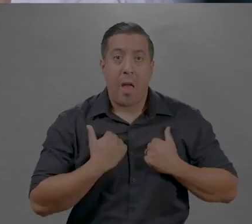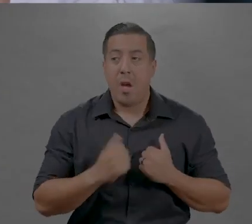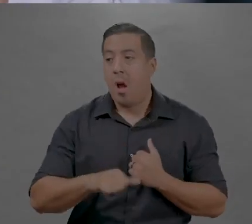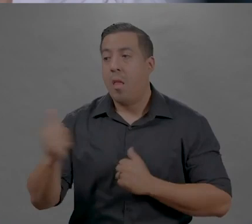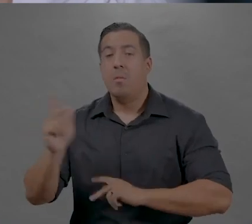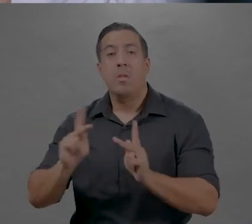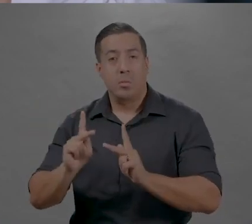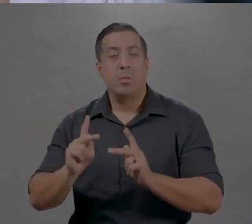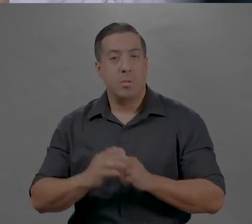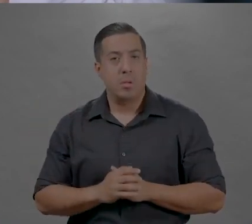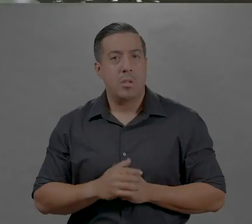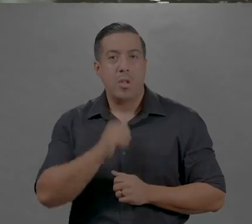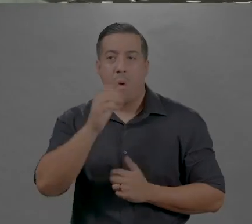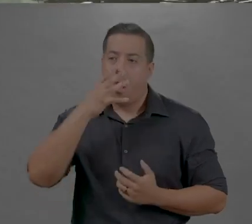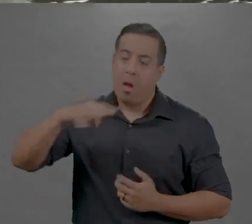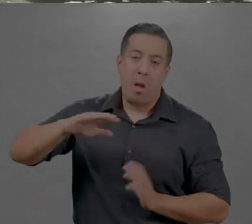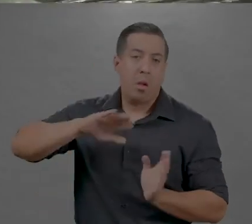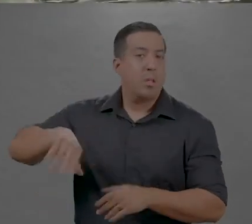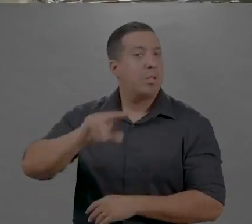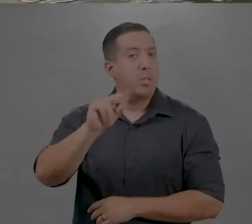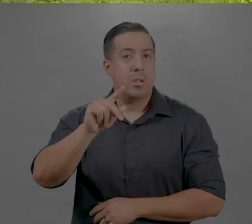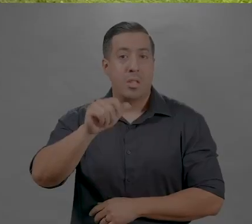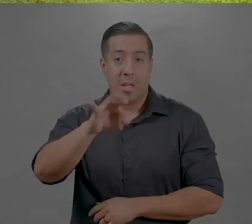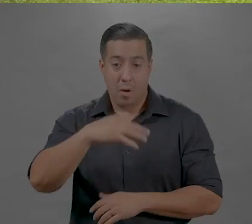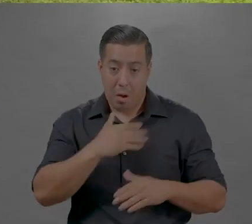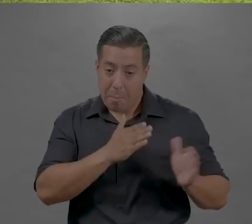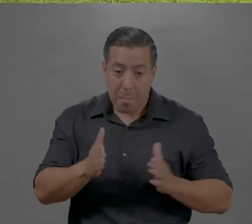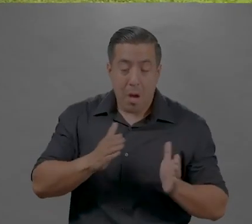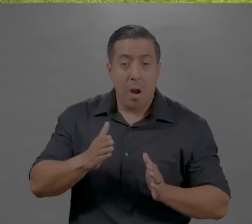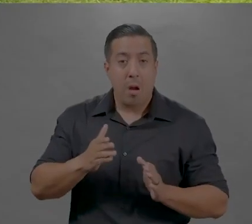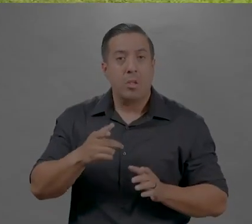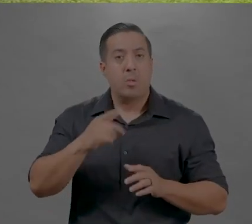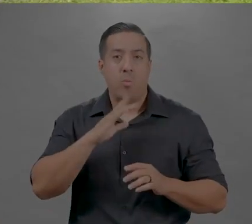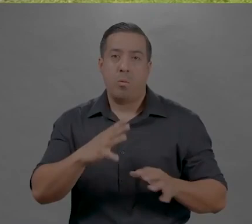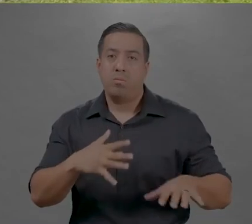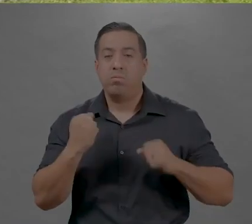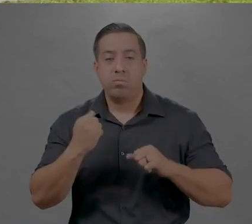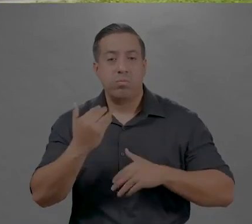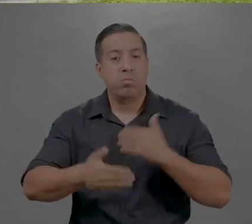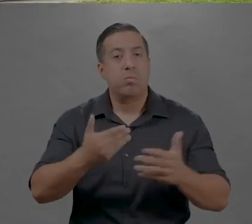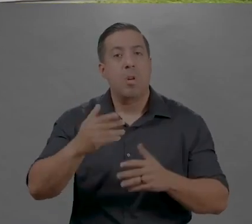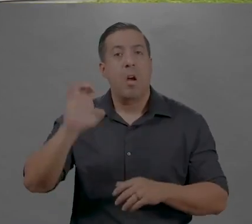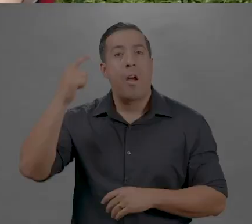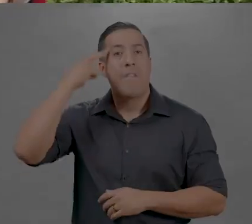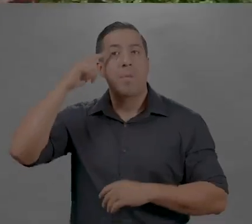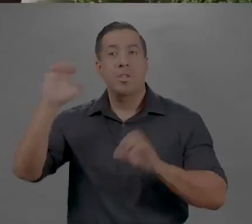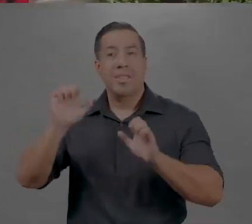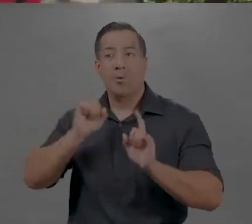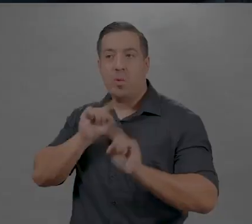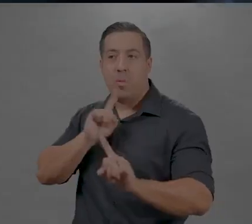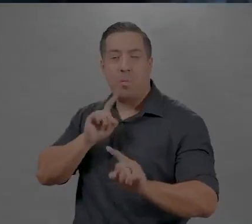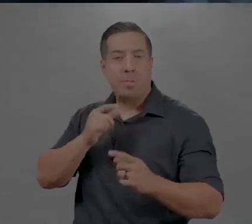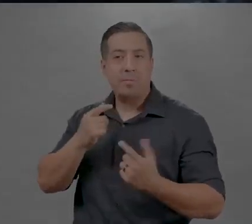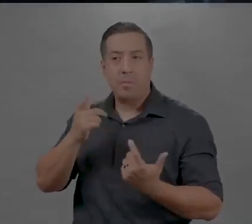save your life and the lives of others, so don't put it off. The better prepared we all are, the more quickly government